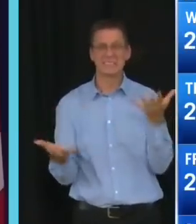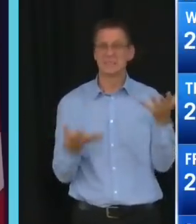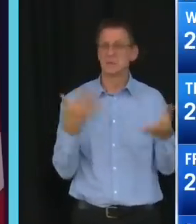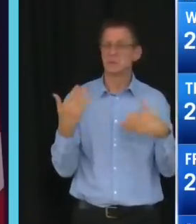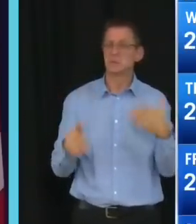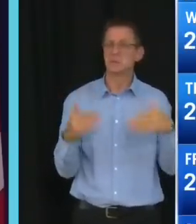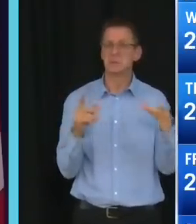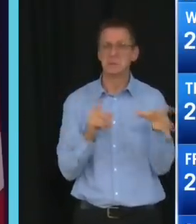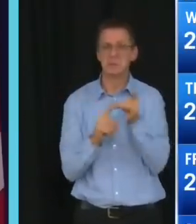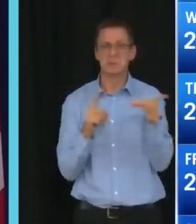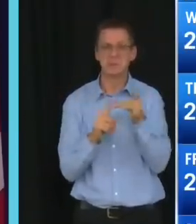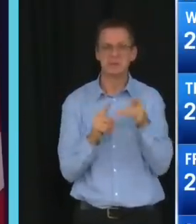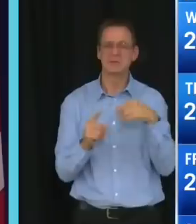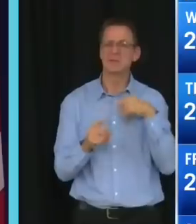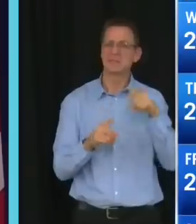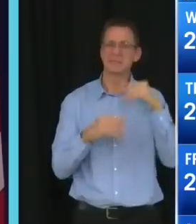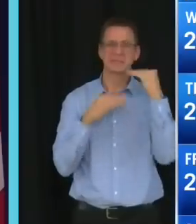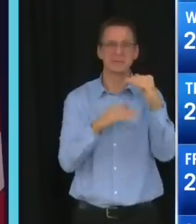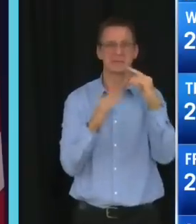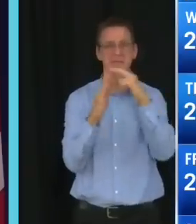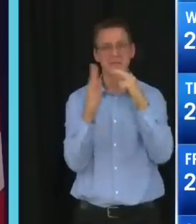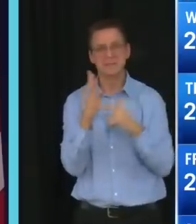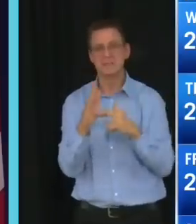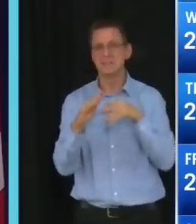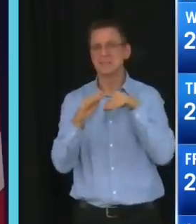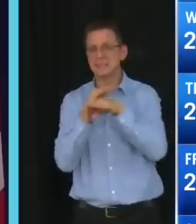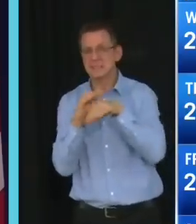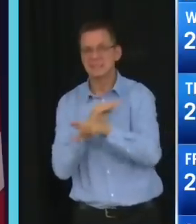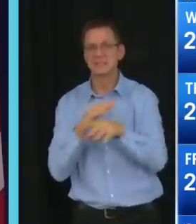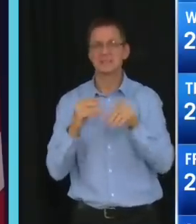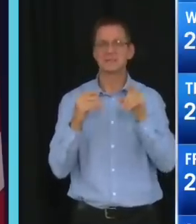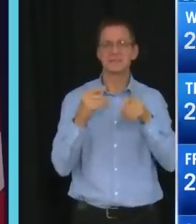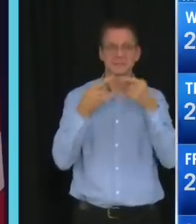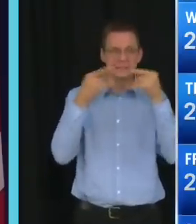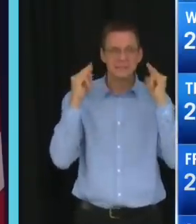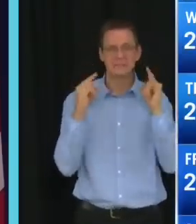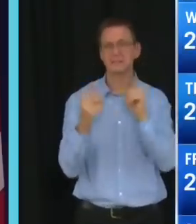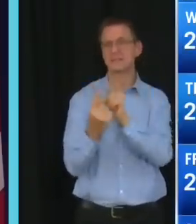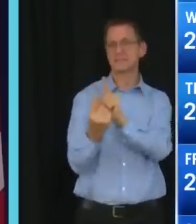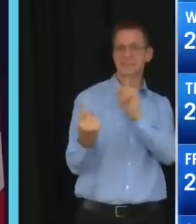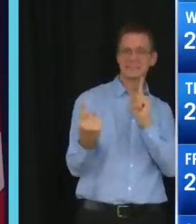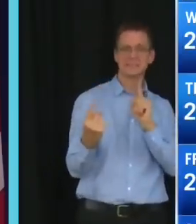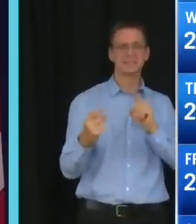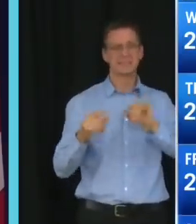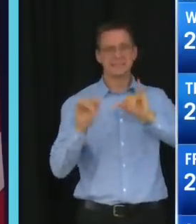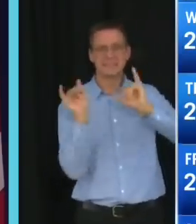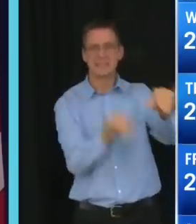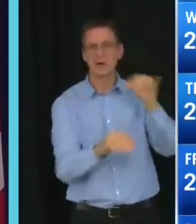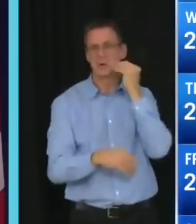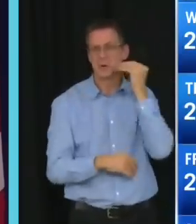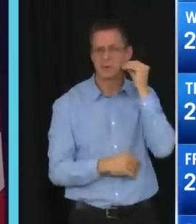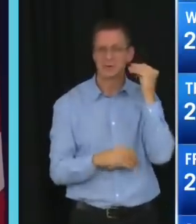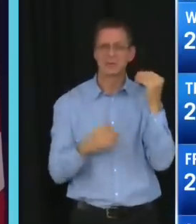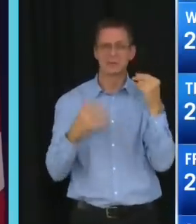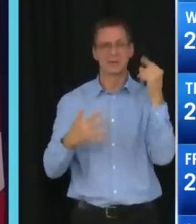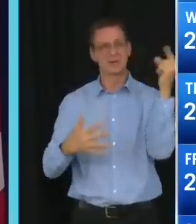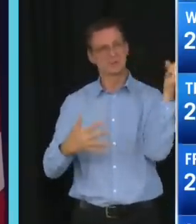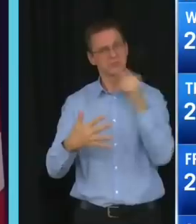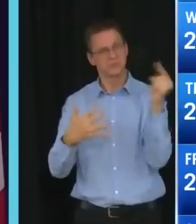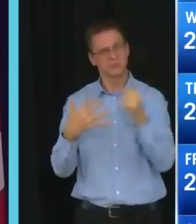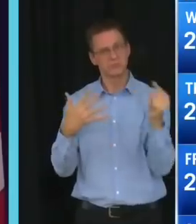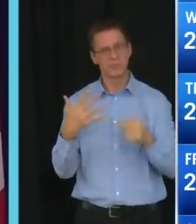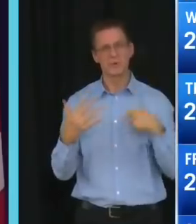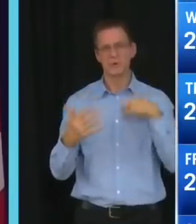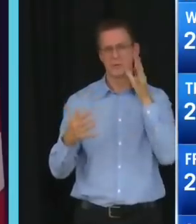socializing, requiring people to work from home whenever possible, physical distancing, and more that will be detailed by the Minister of Health in a